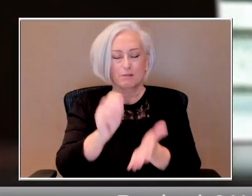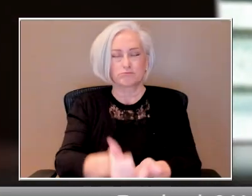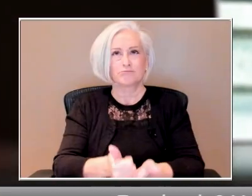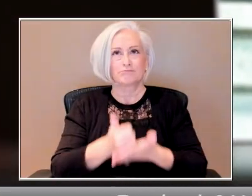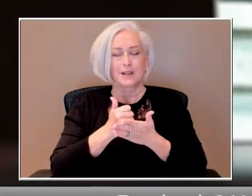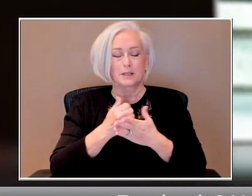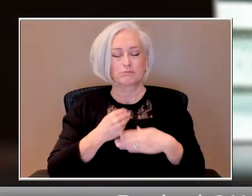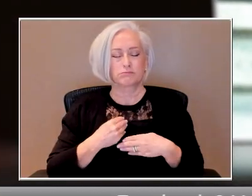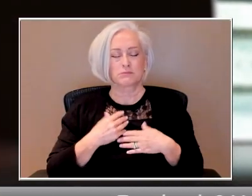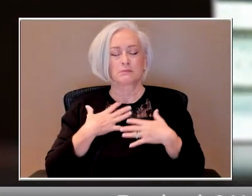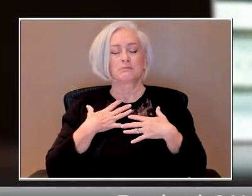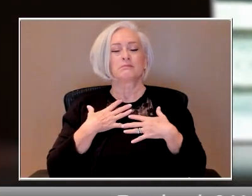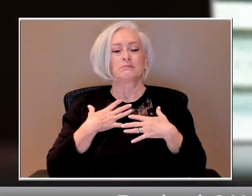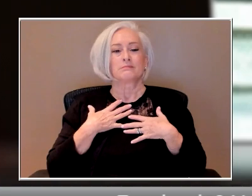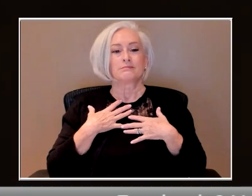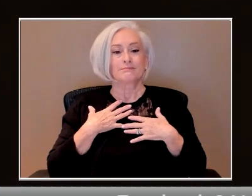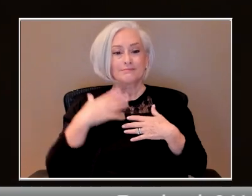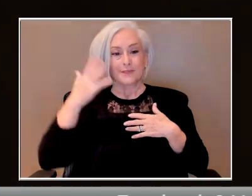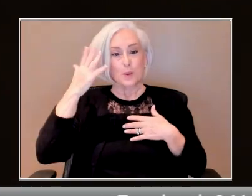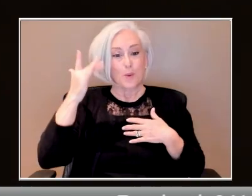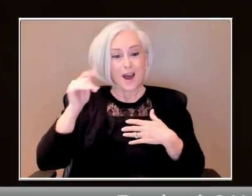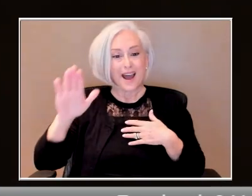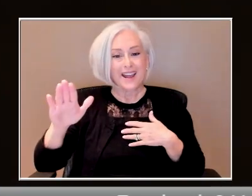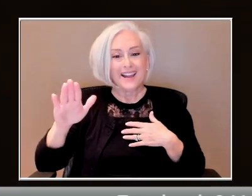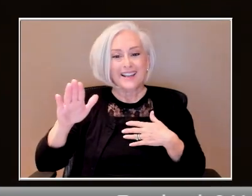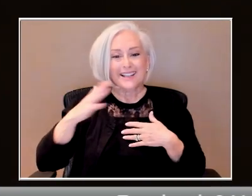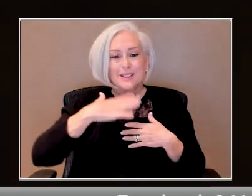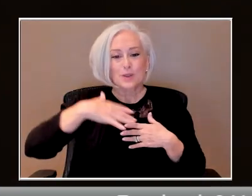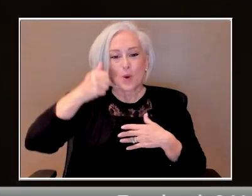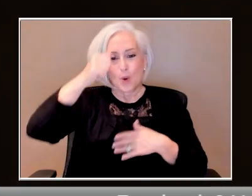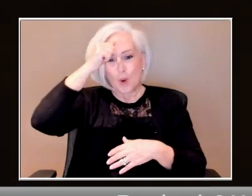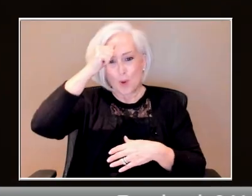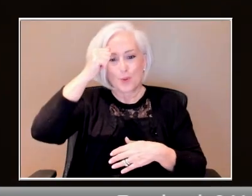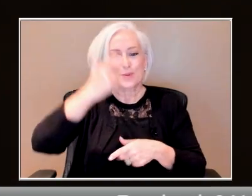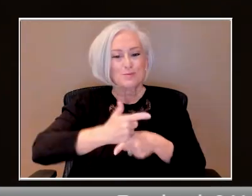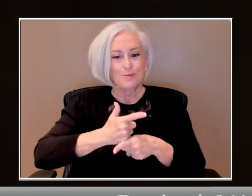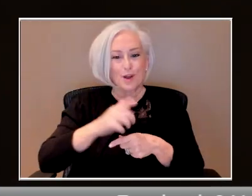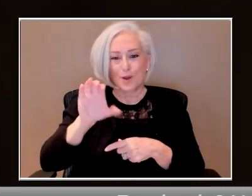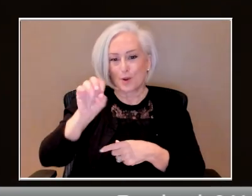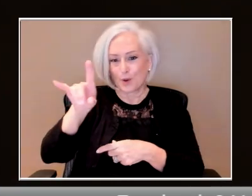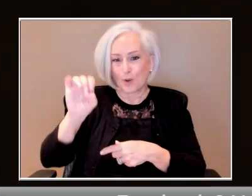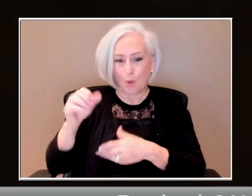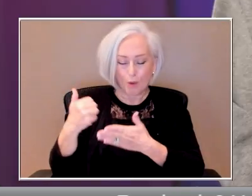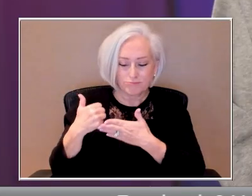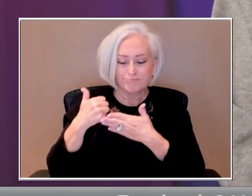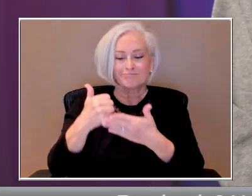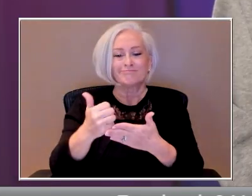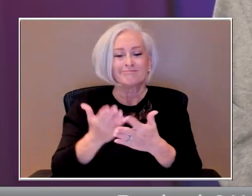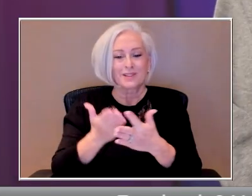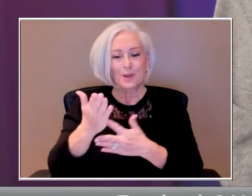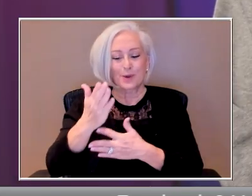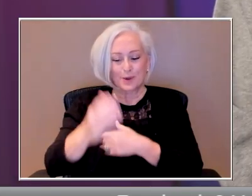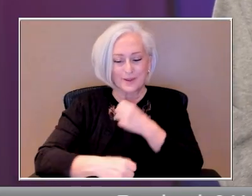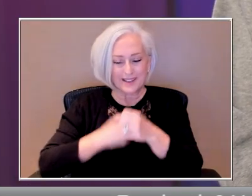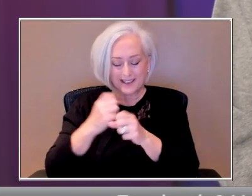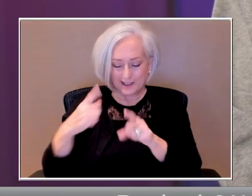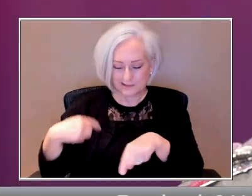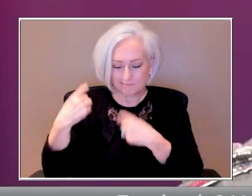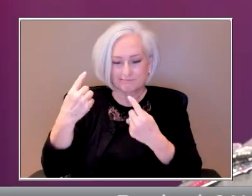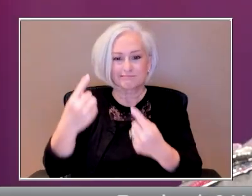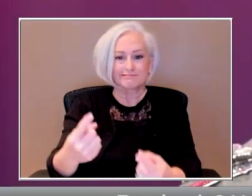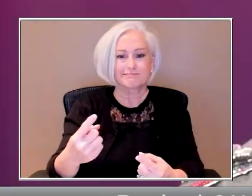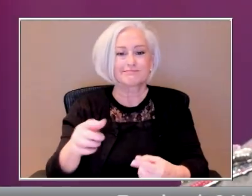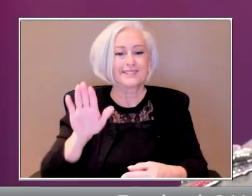He says it's because of his big brother, Cole, who's helped him over the years. I really do want to credit him for this because his practices have helped me a